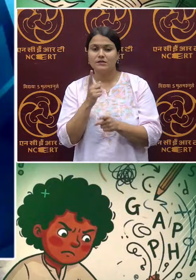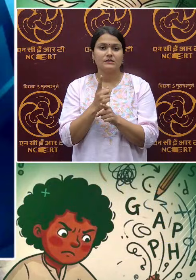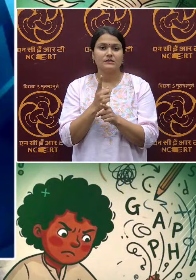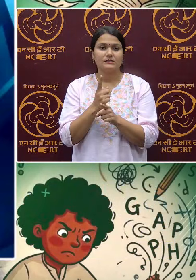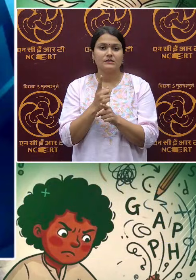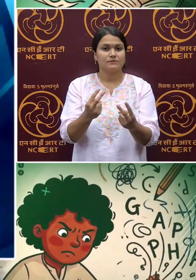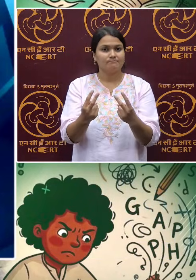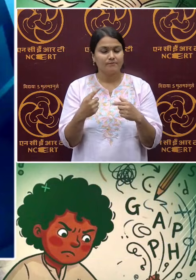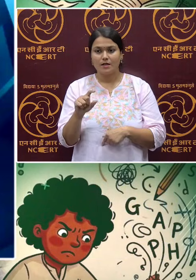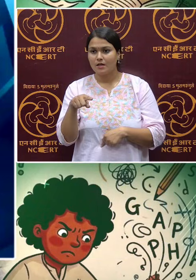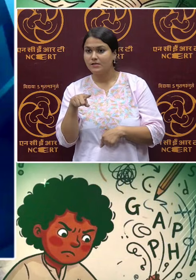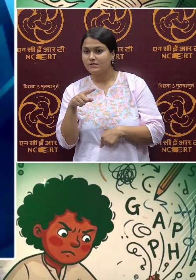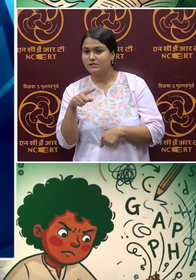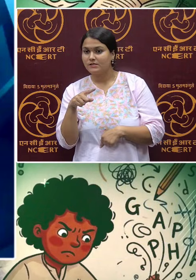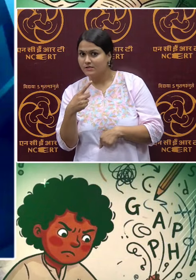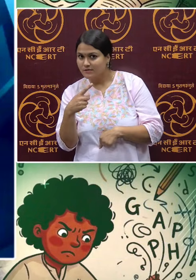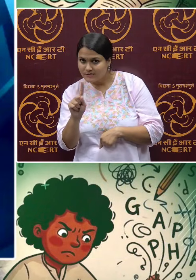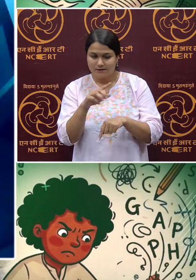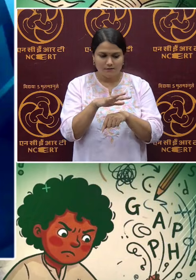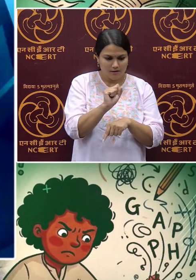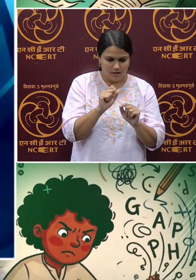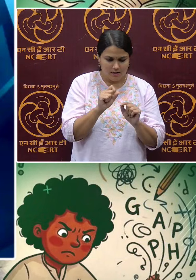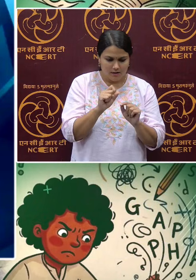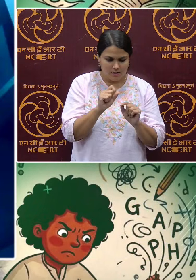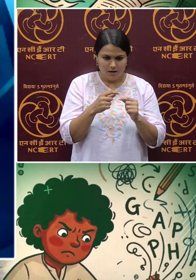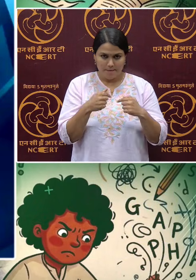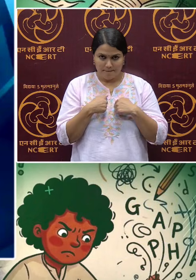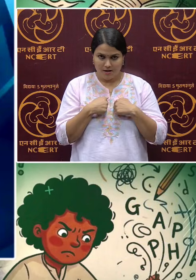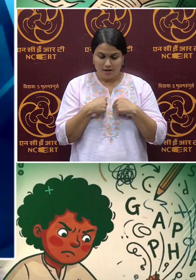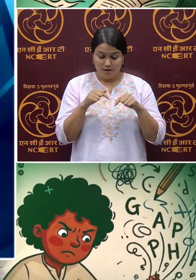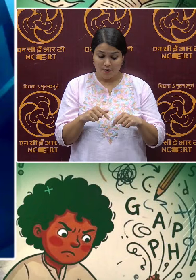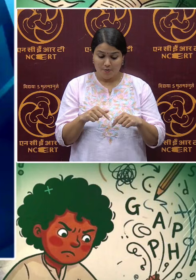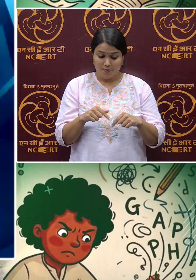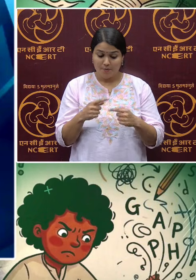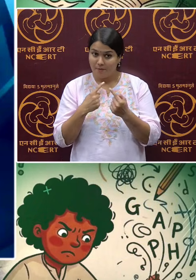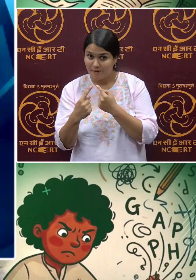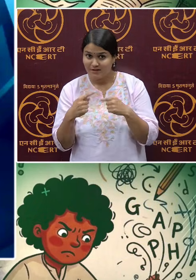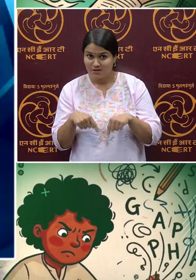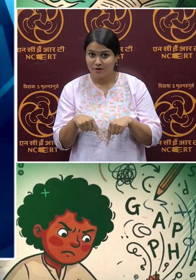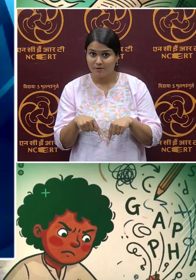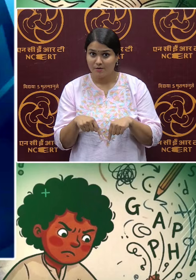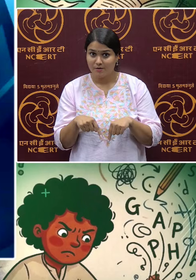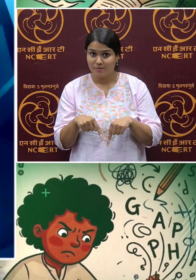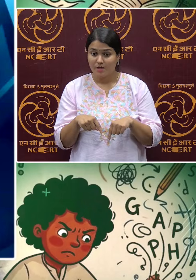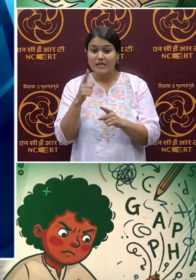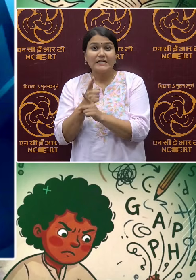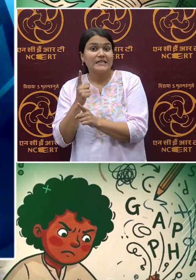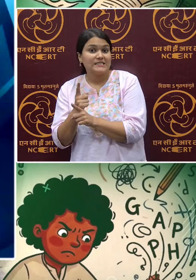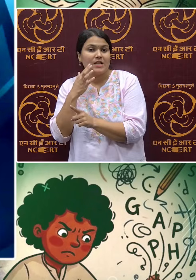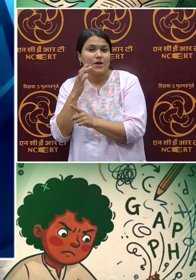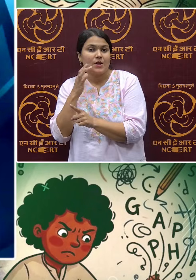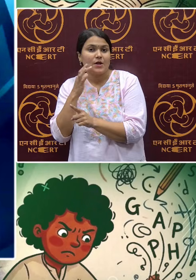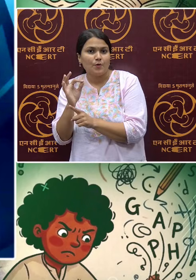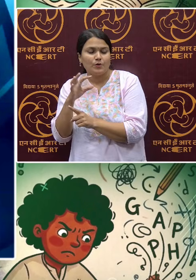the right intervention to actually come to this pedestal and talk to you all. So, likewise, the teacher is the main key